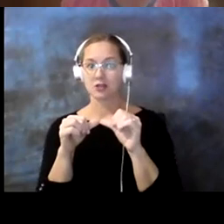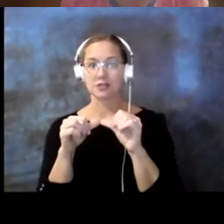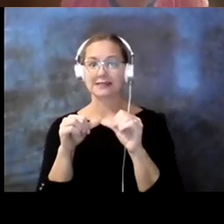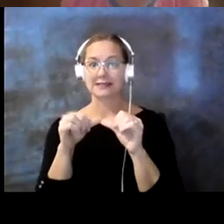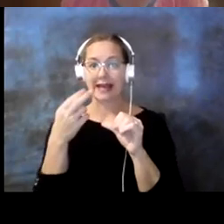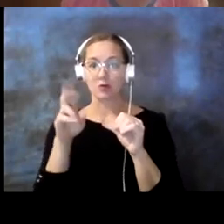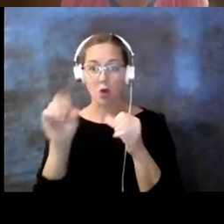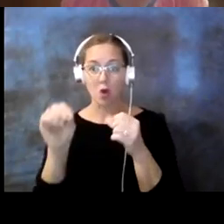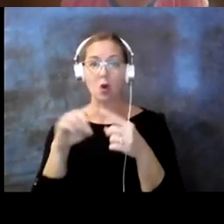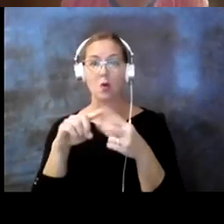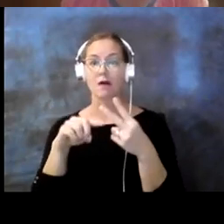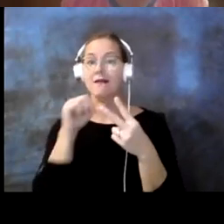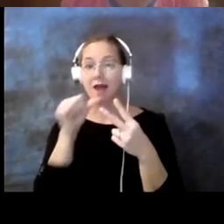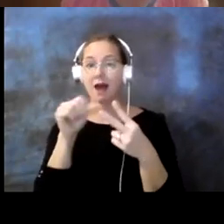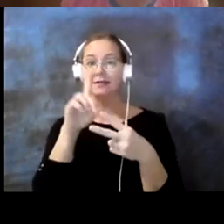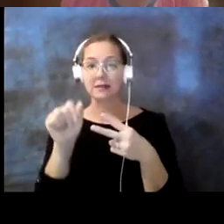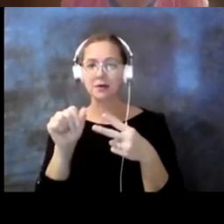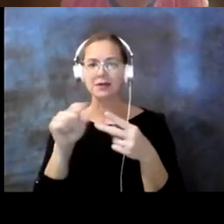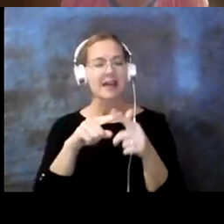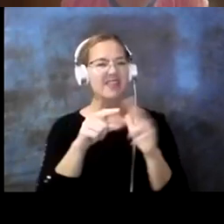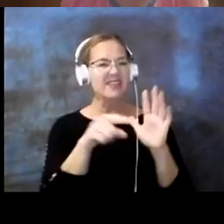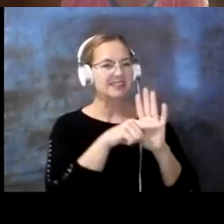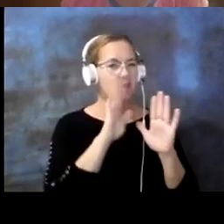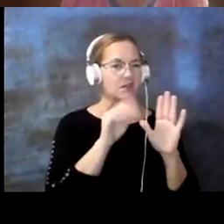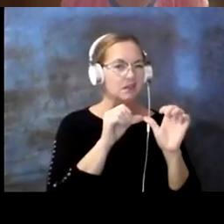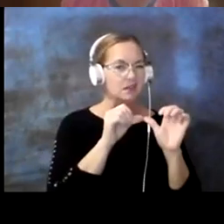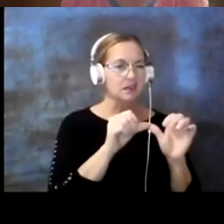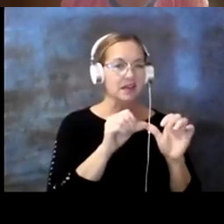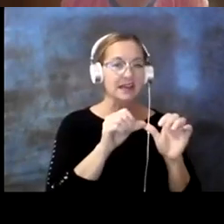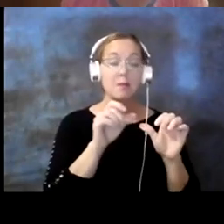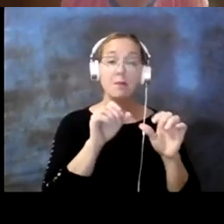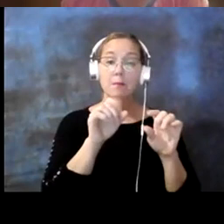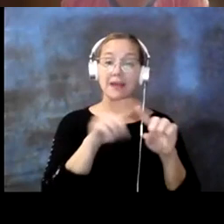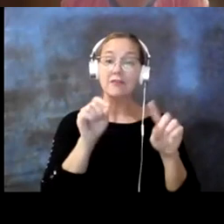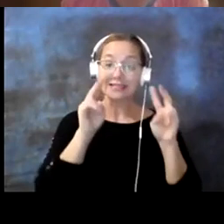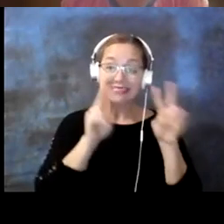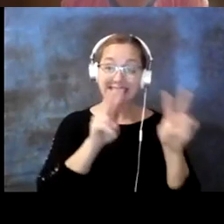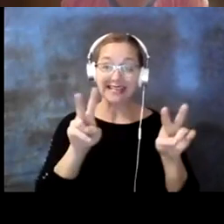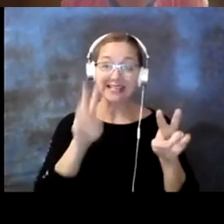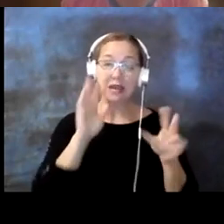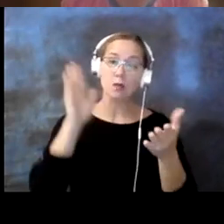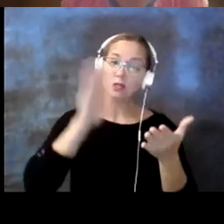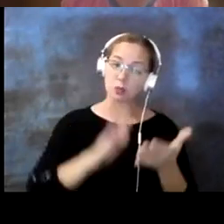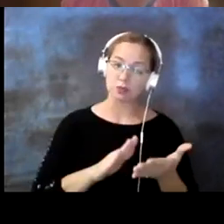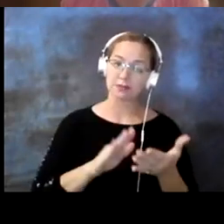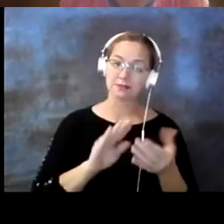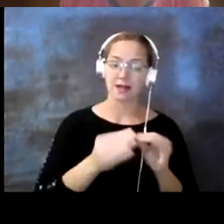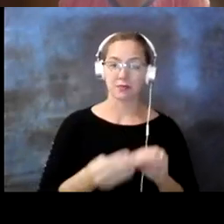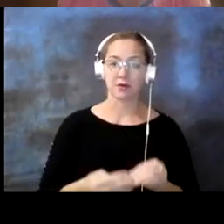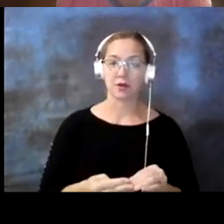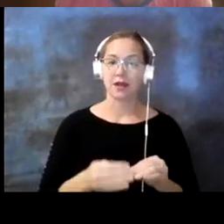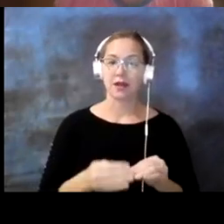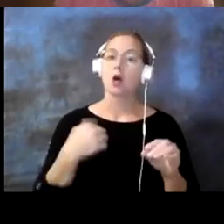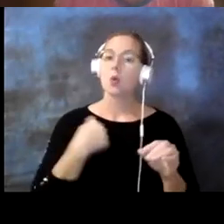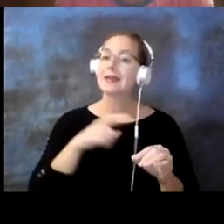sex, I think then the stigma, we can reduce that number a little bit. But I think representation is a huge thing when it